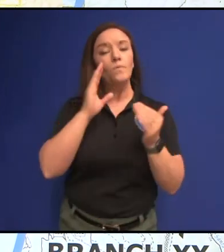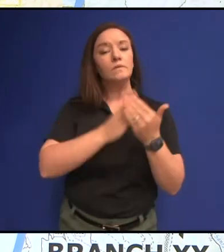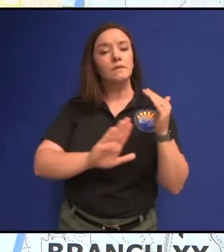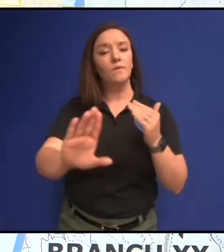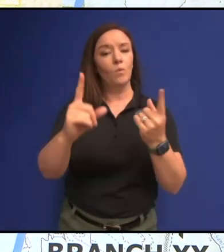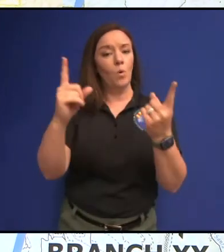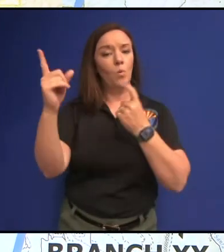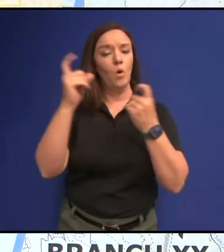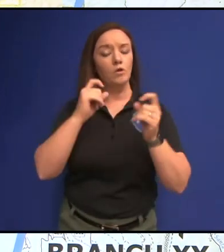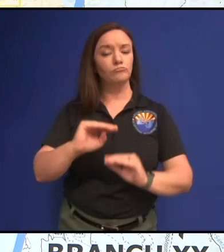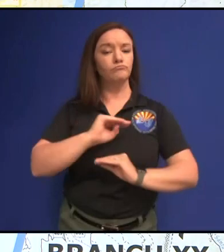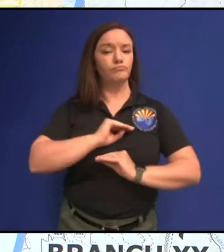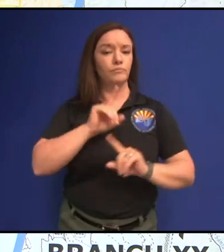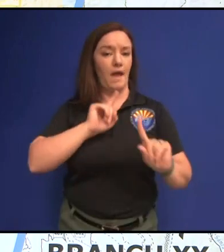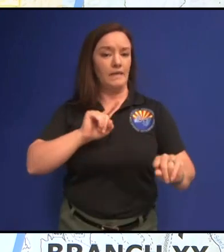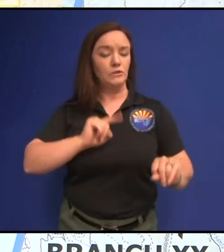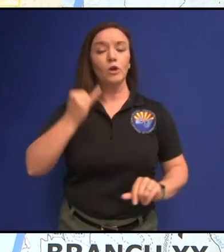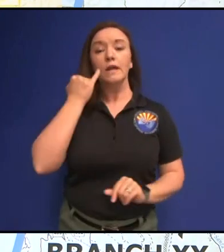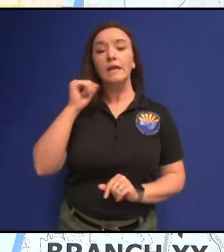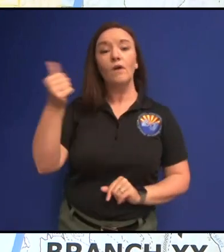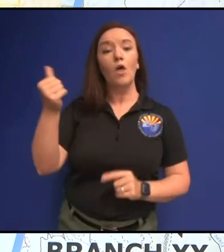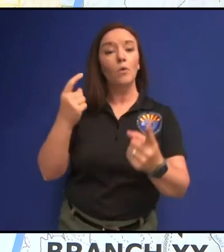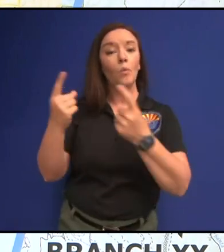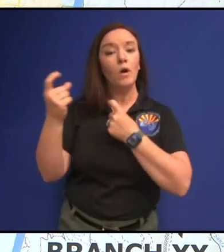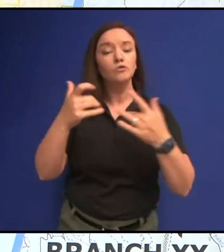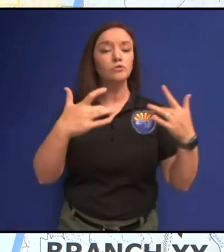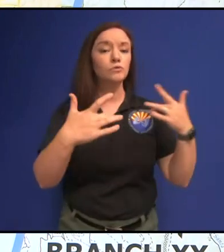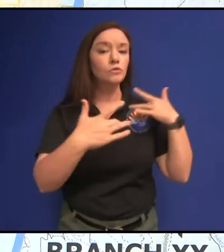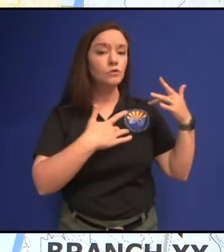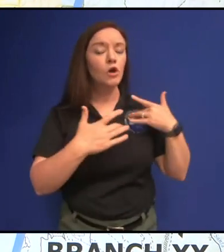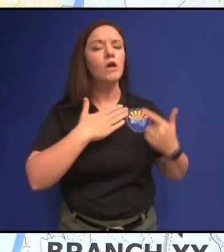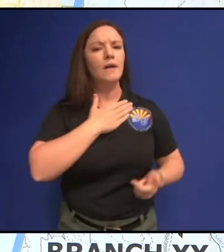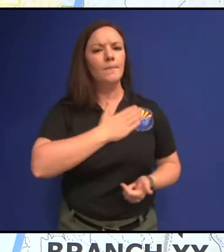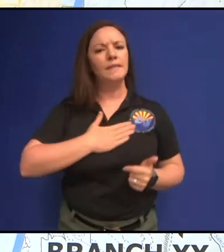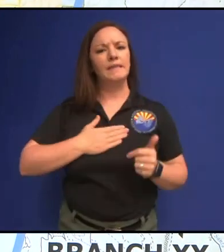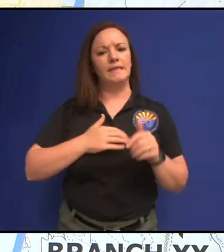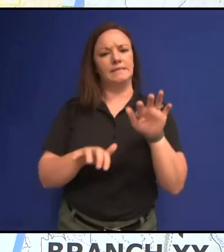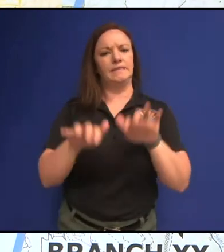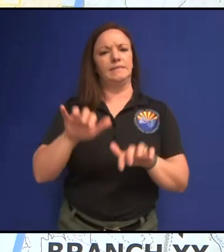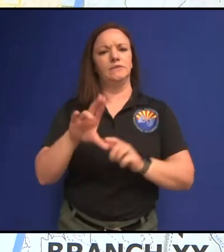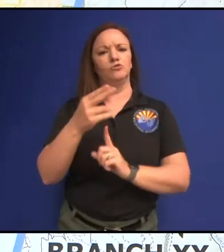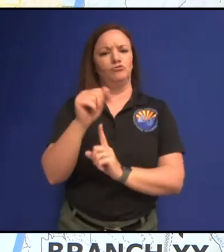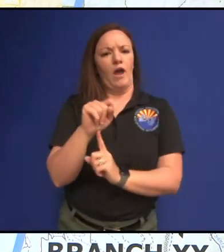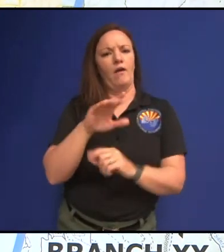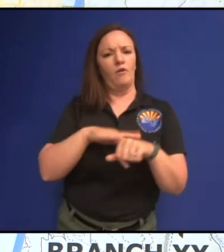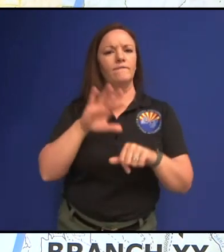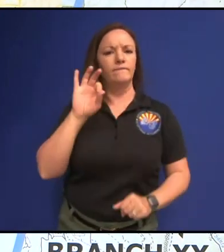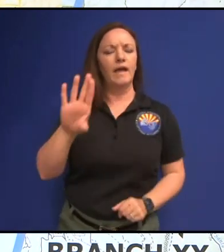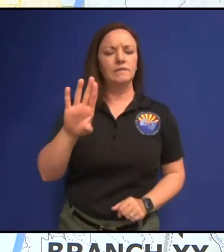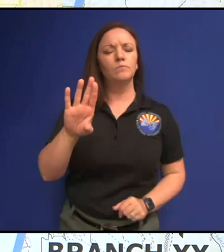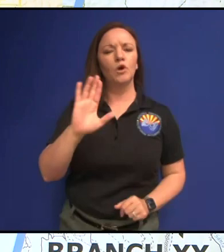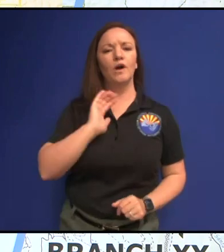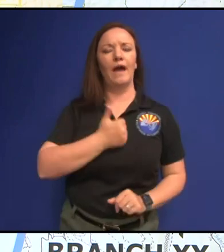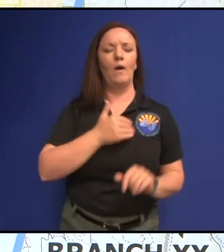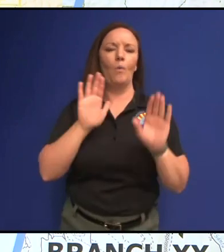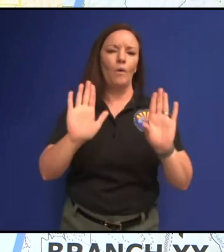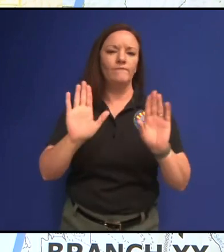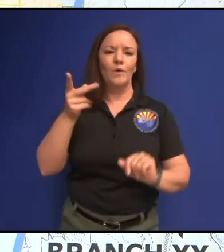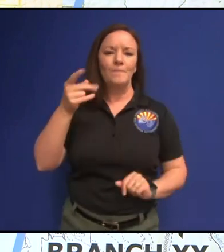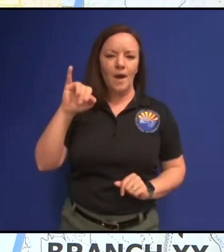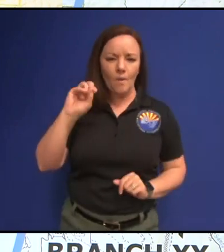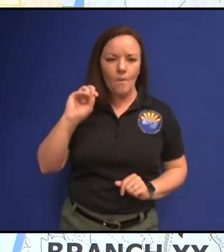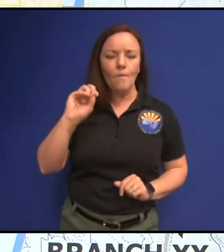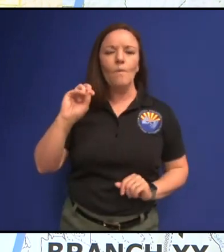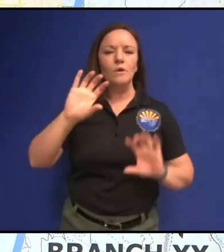If there's anything else that you have questions or concerns about, please put them in the chat, and then our excellent PIOs,